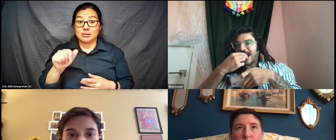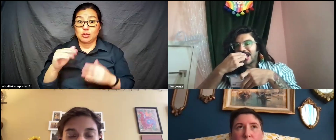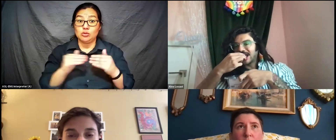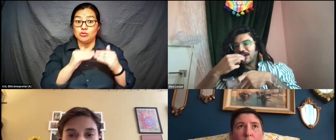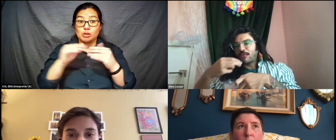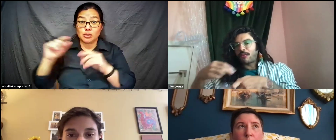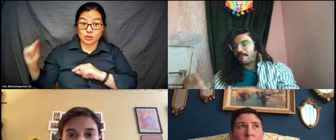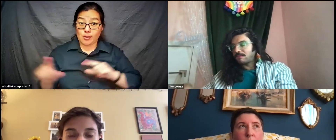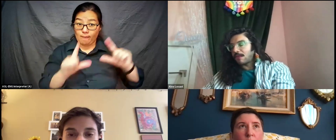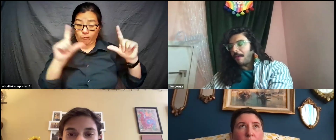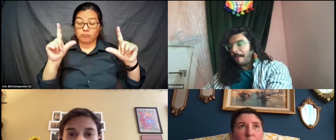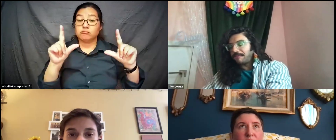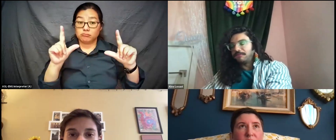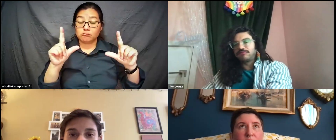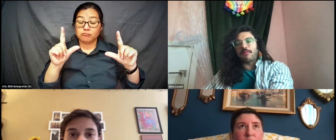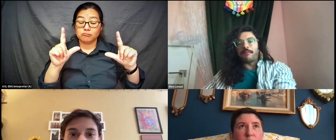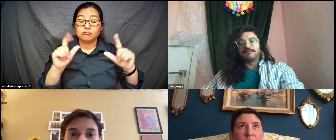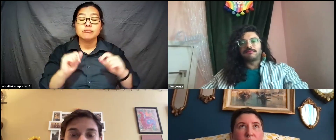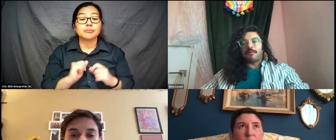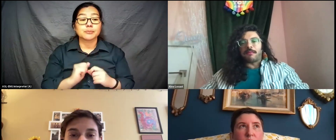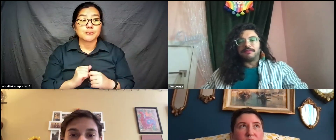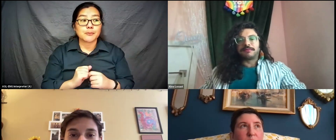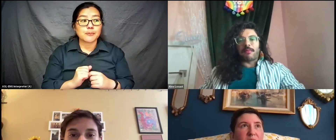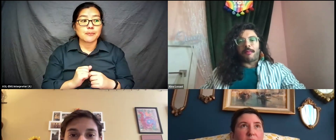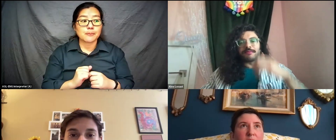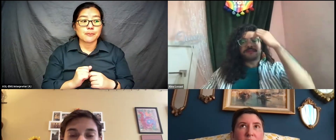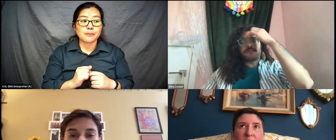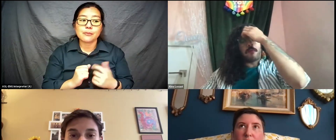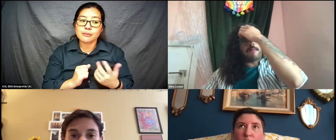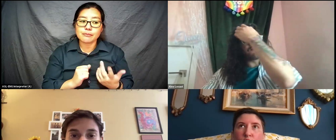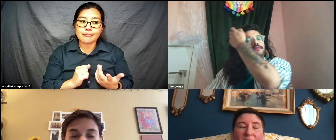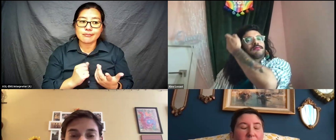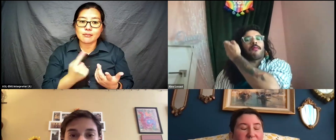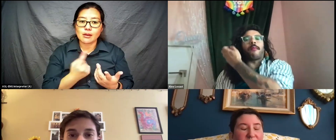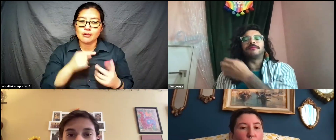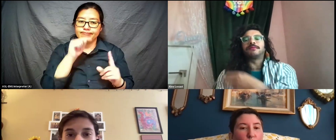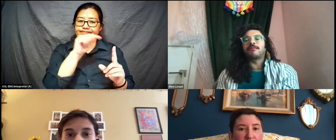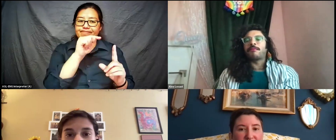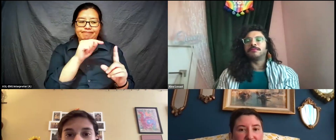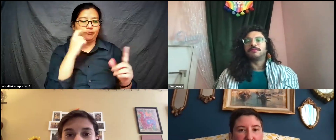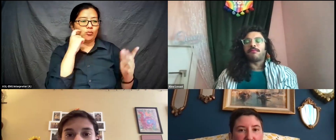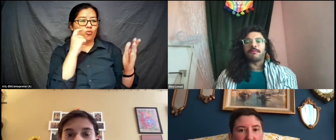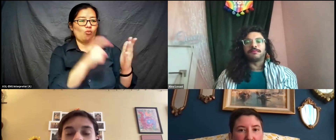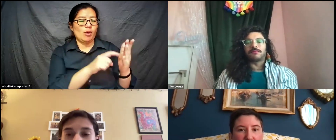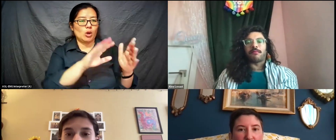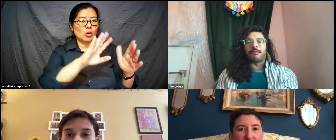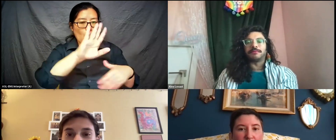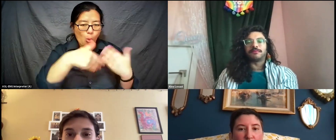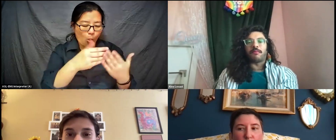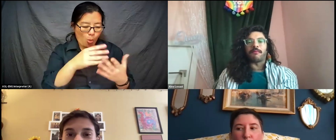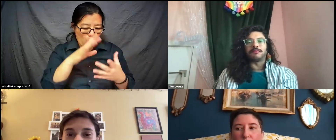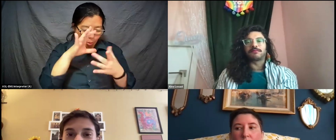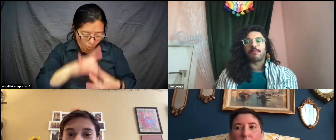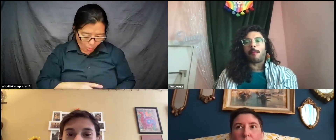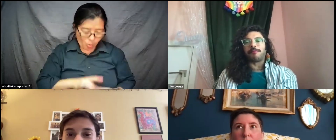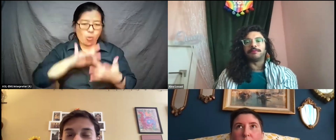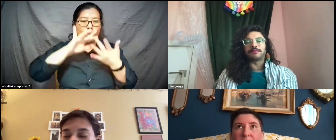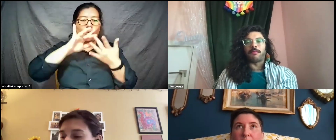like education. So yeah, I could talk a ton about that, but I'll leave it there.